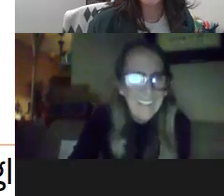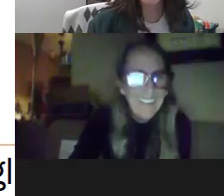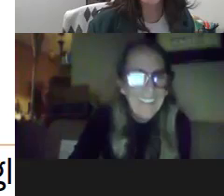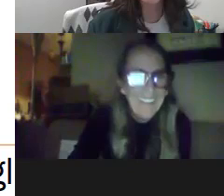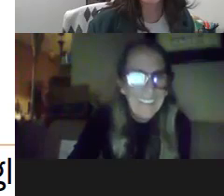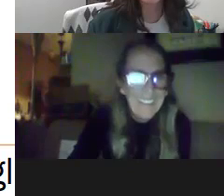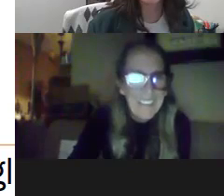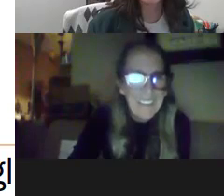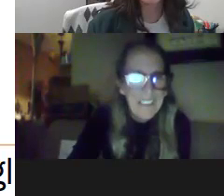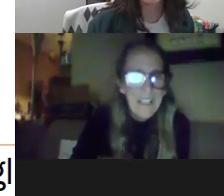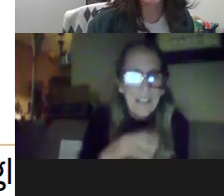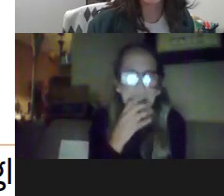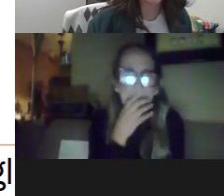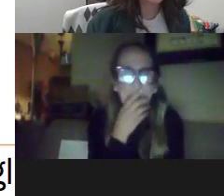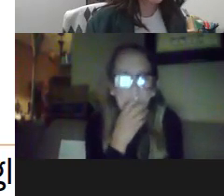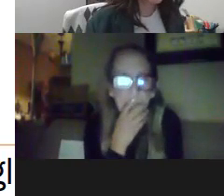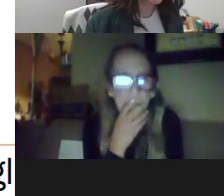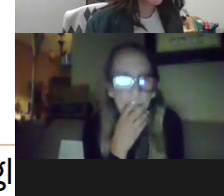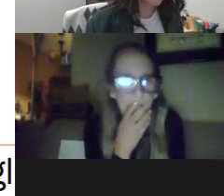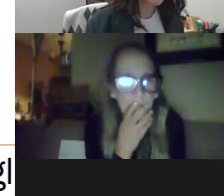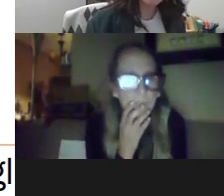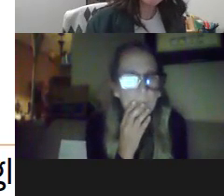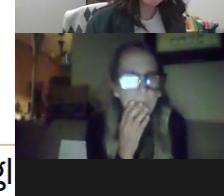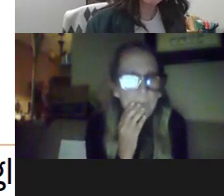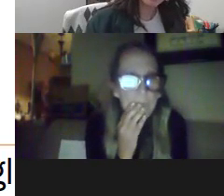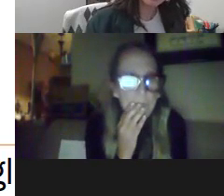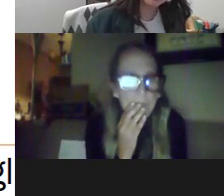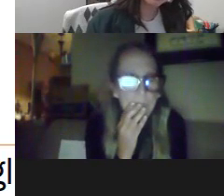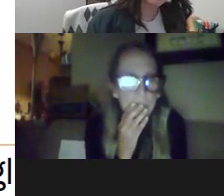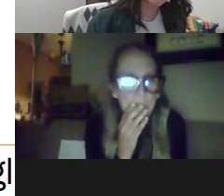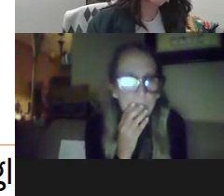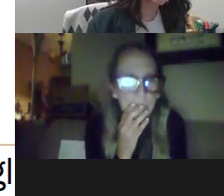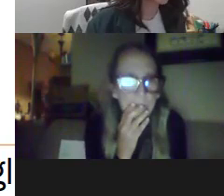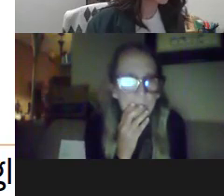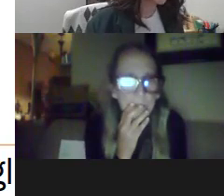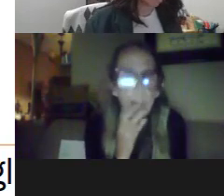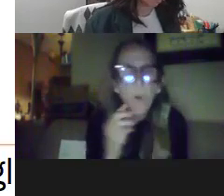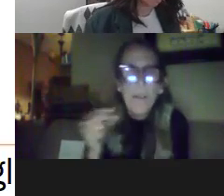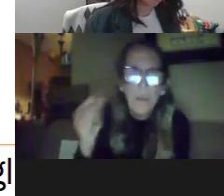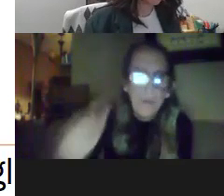I see Margot's hand. Yeah, I have a question, Stephanie. Go back to the prior slide. You had